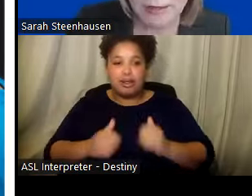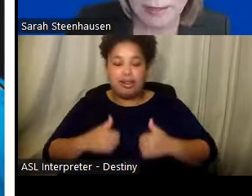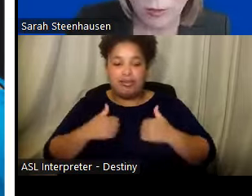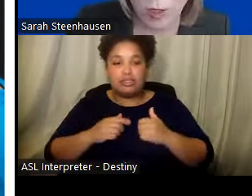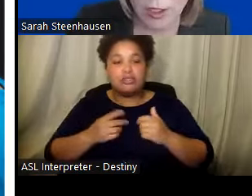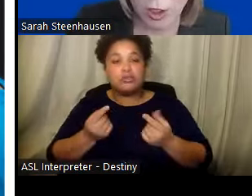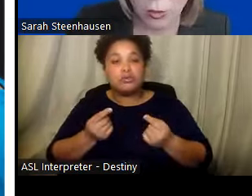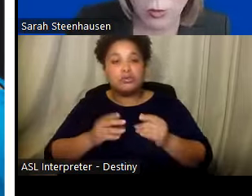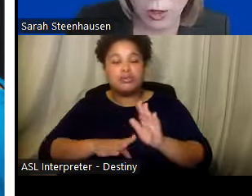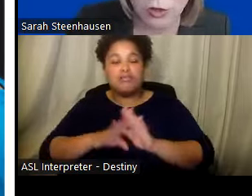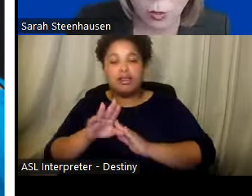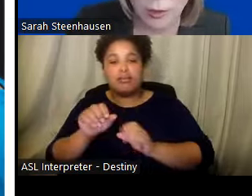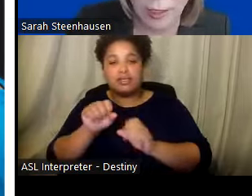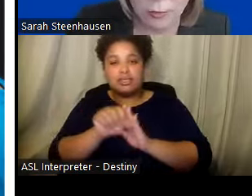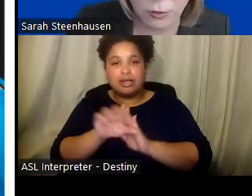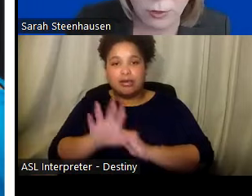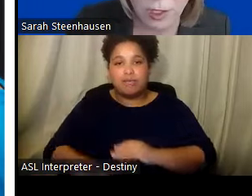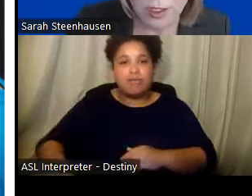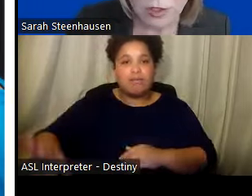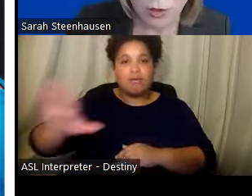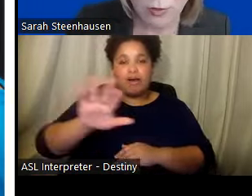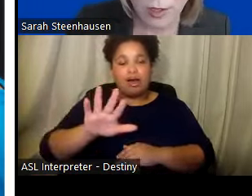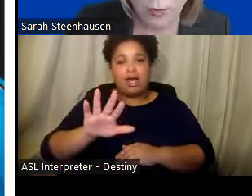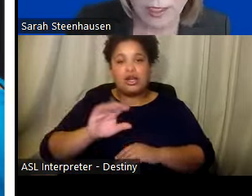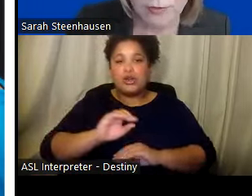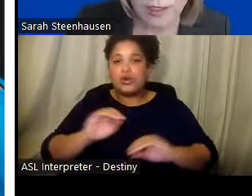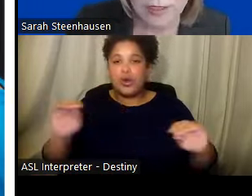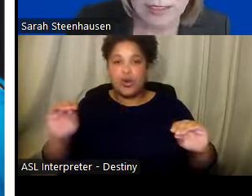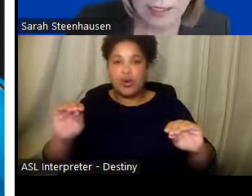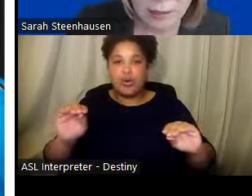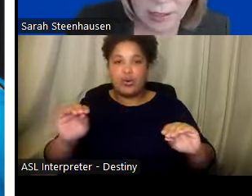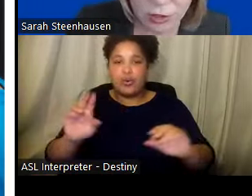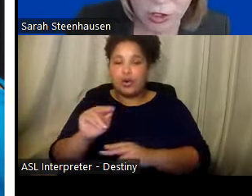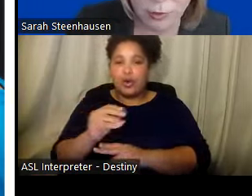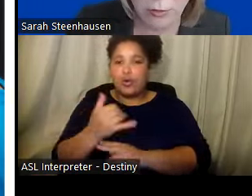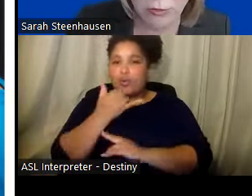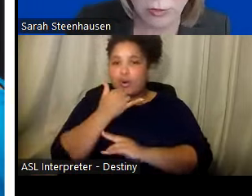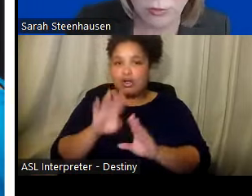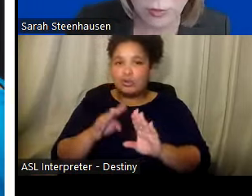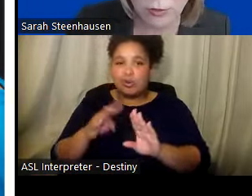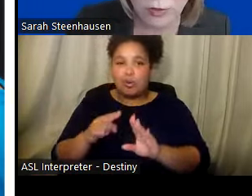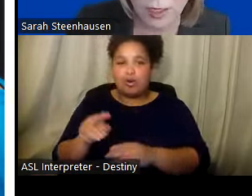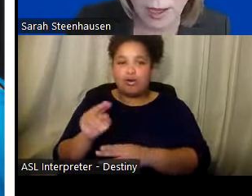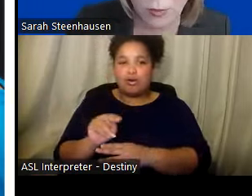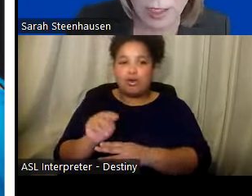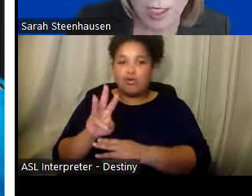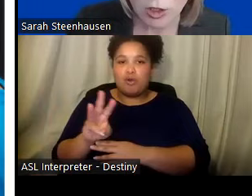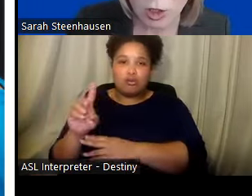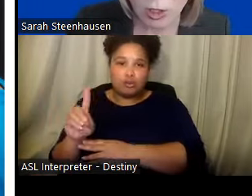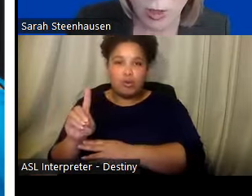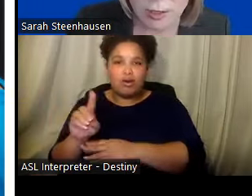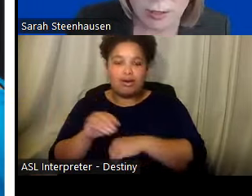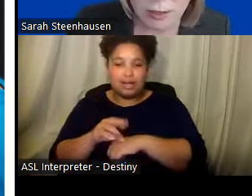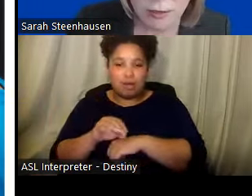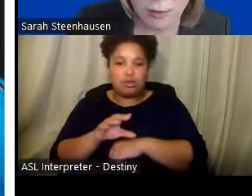a statewide no wrong door council, so that we have kind of a state leadership council that's focused on how we